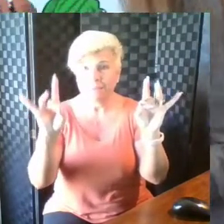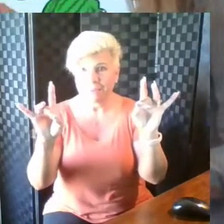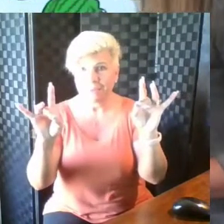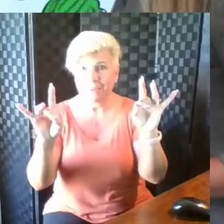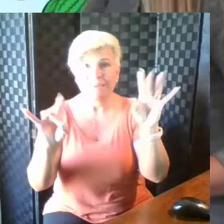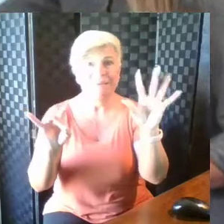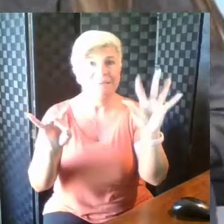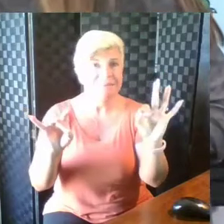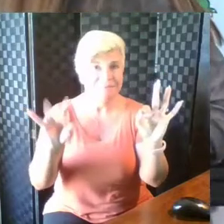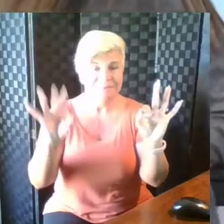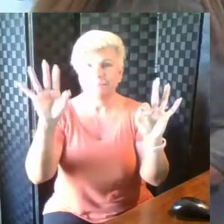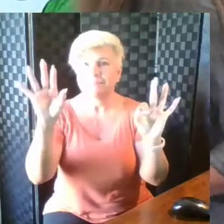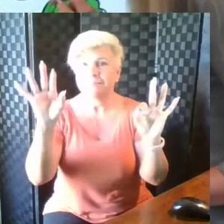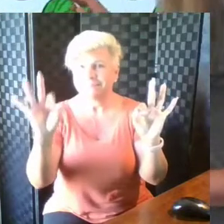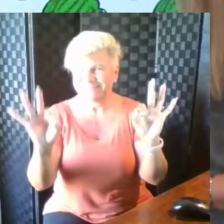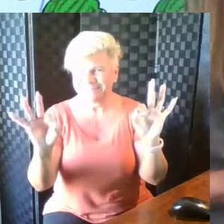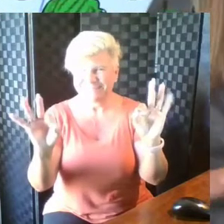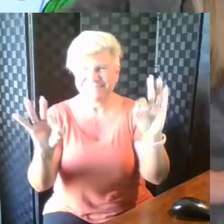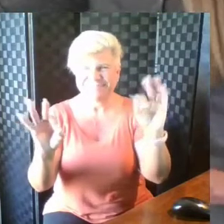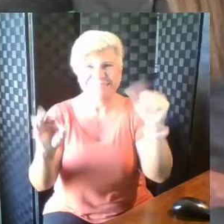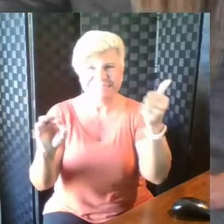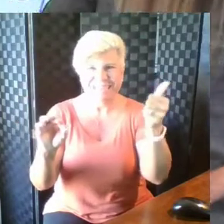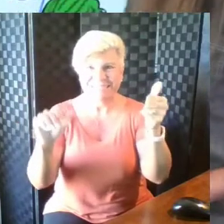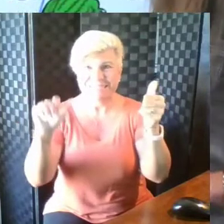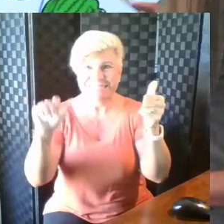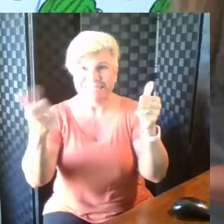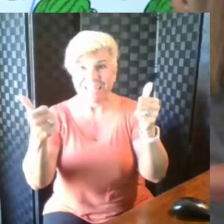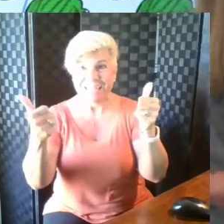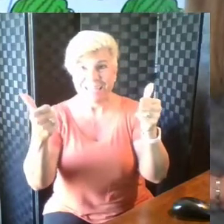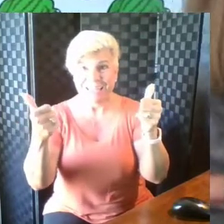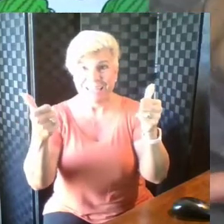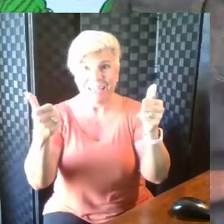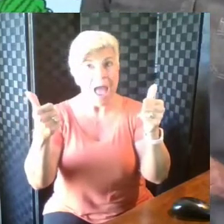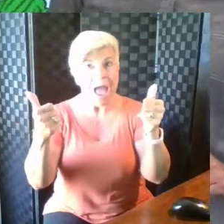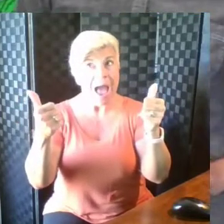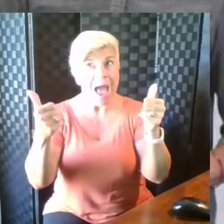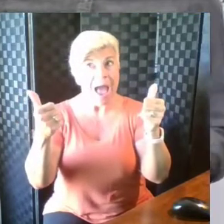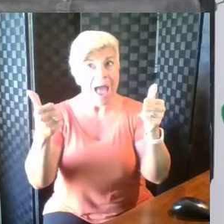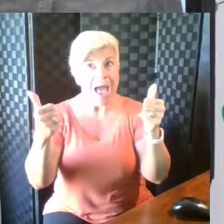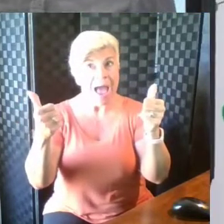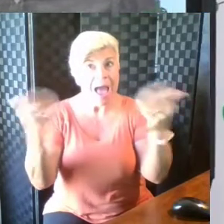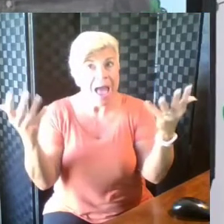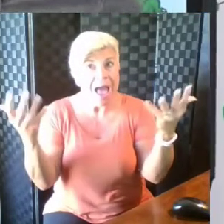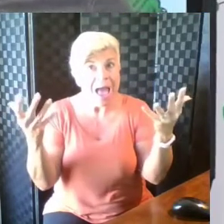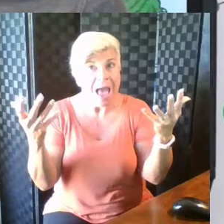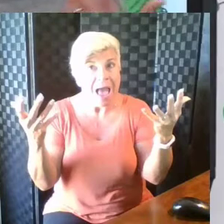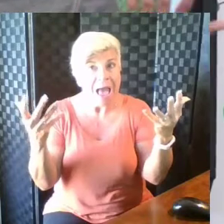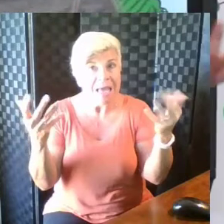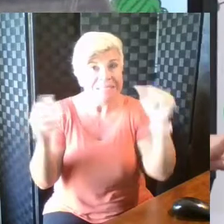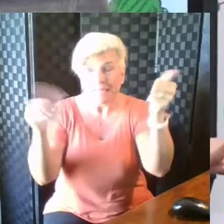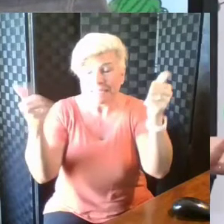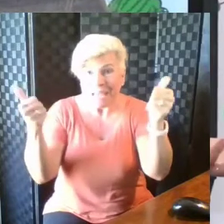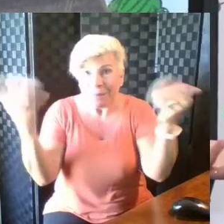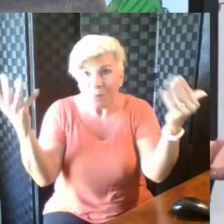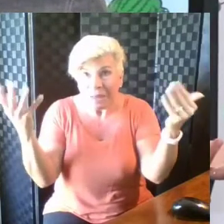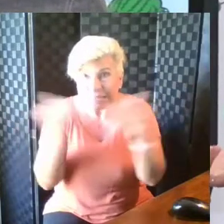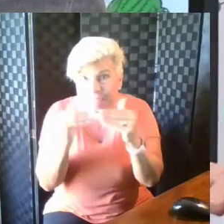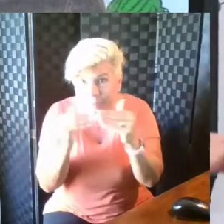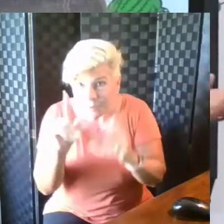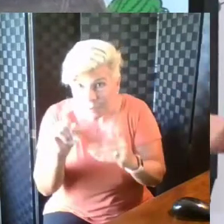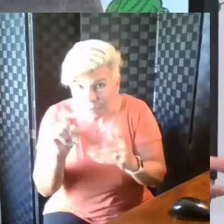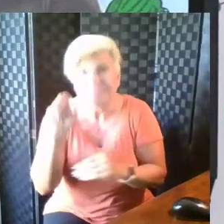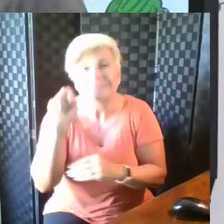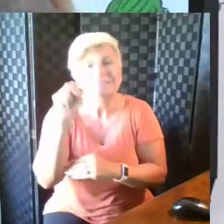8, 8, 9, 9, 10, and 10. So both groups have 10, so are they